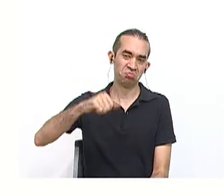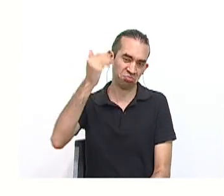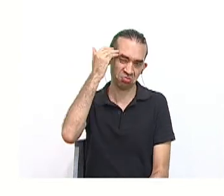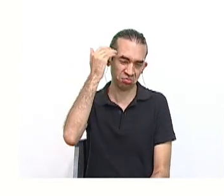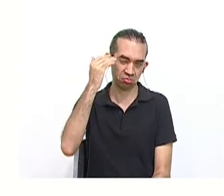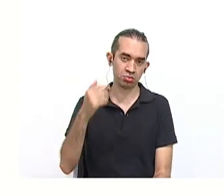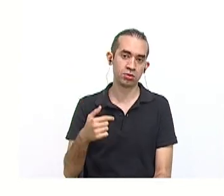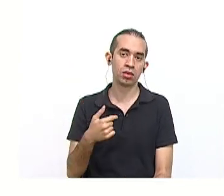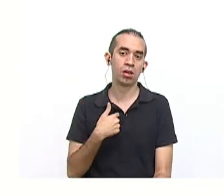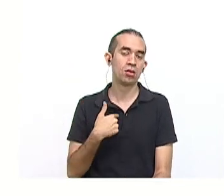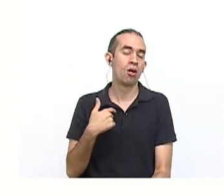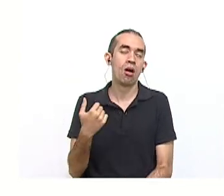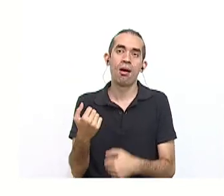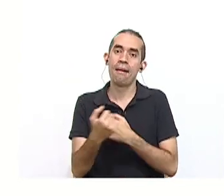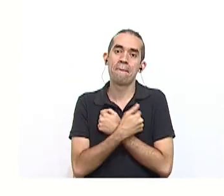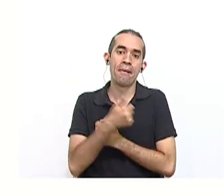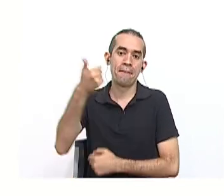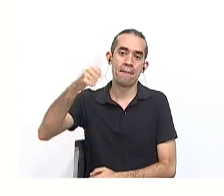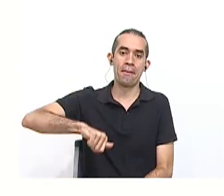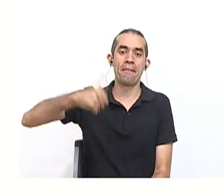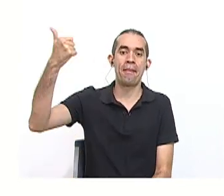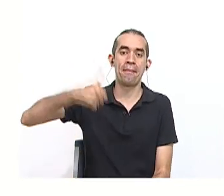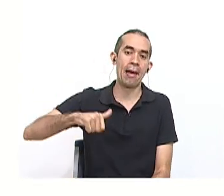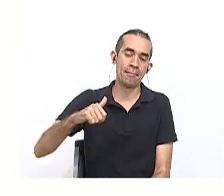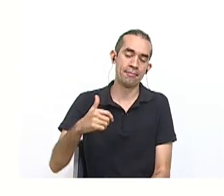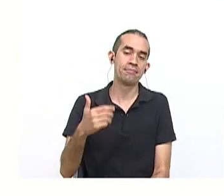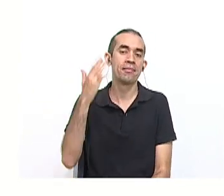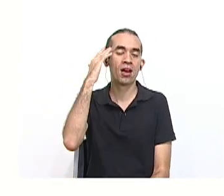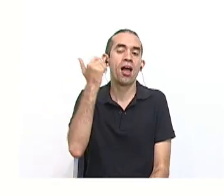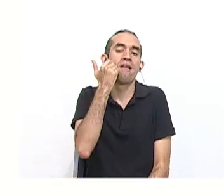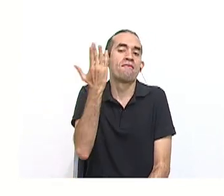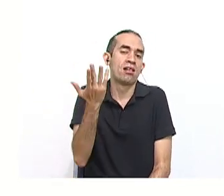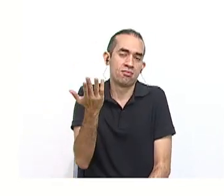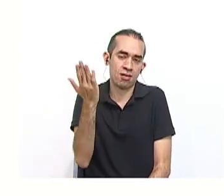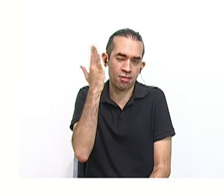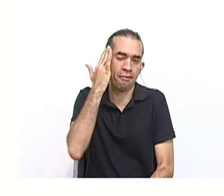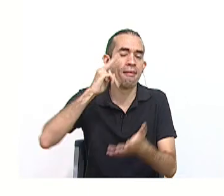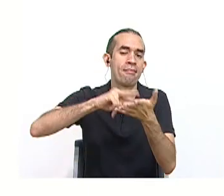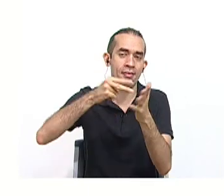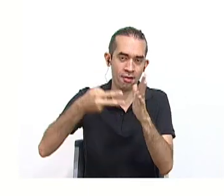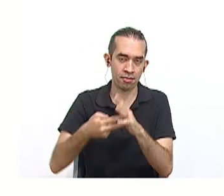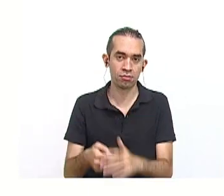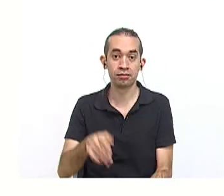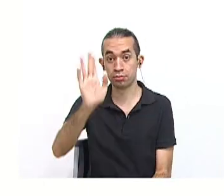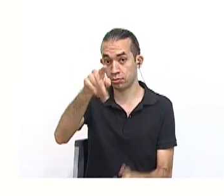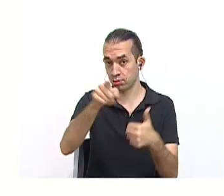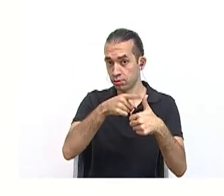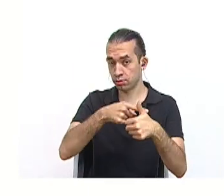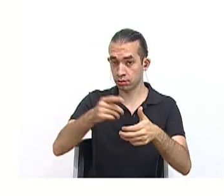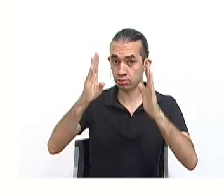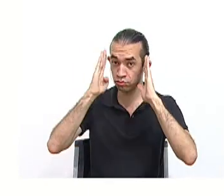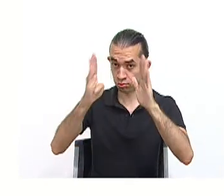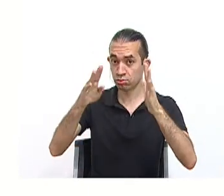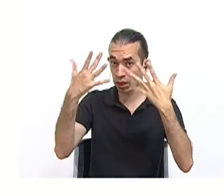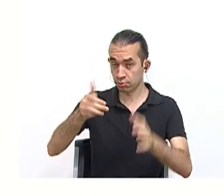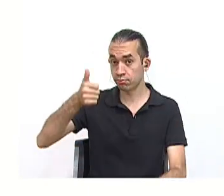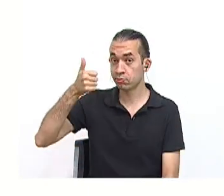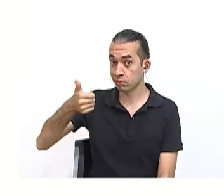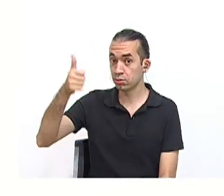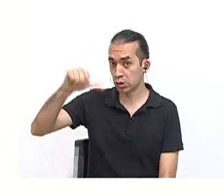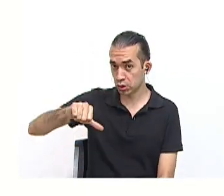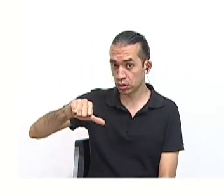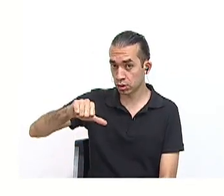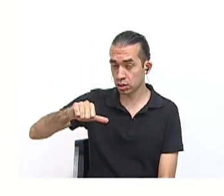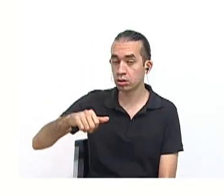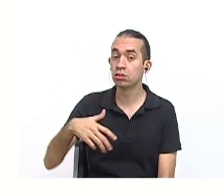am a fan of thumbs up, thumbs down because they are very easy to identify. Did I pay attention in today's class? Did